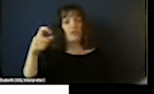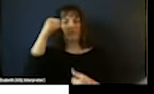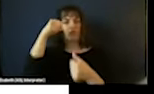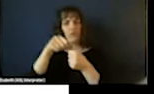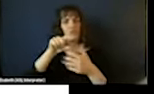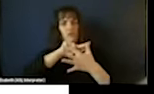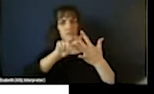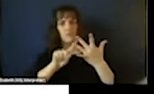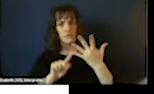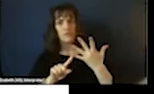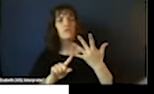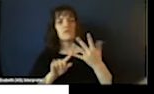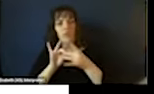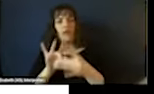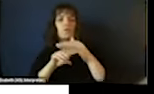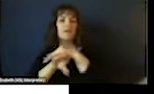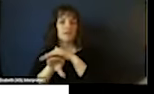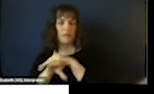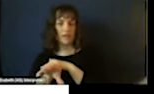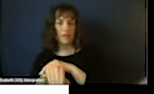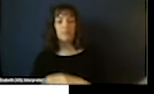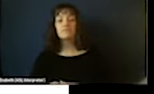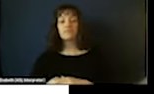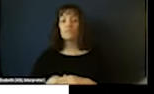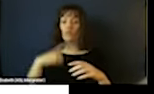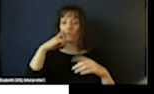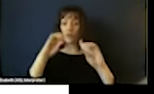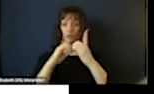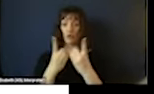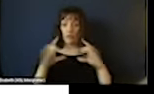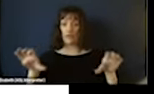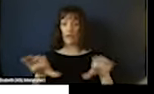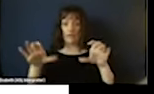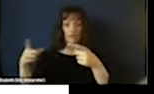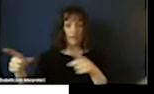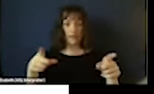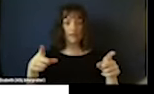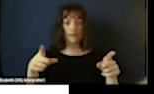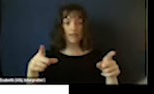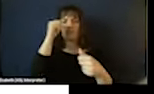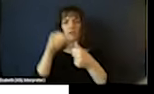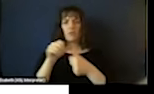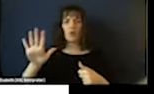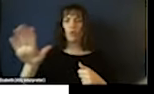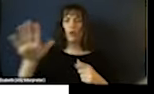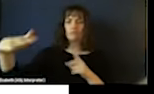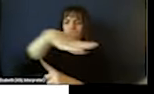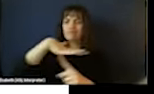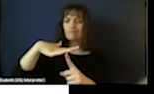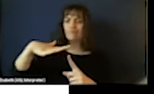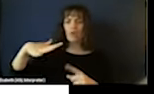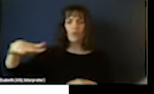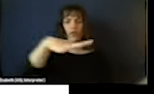talking about department activities, you can't forget the physical space in which these activities take place. I want you to all